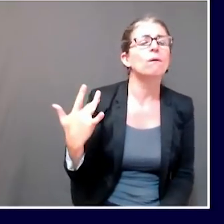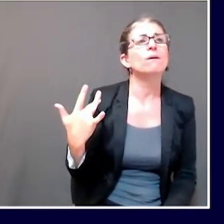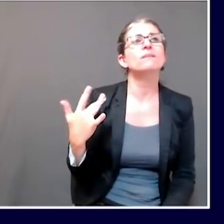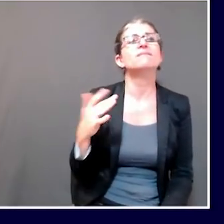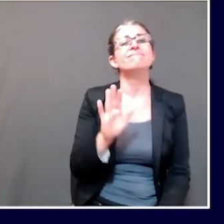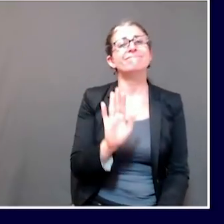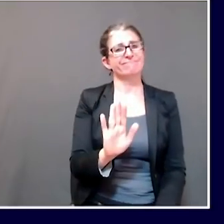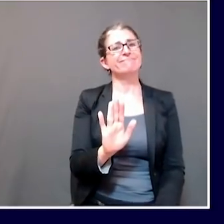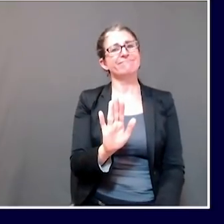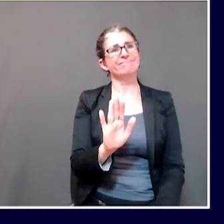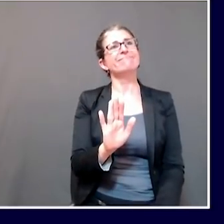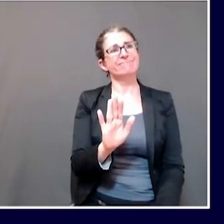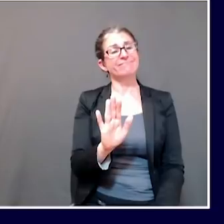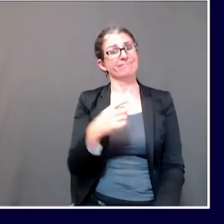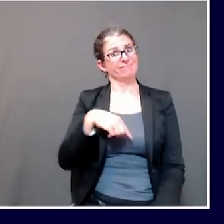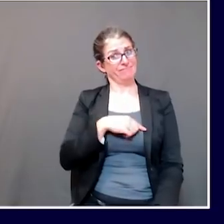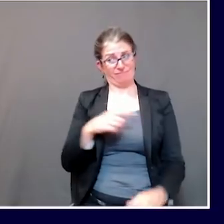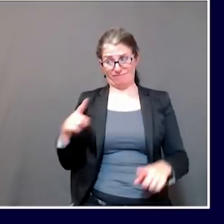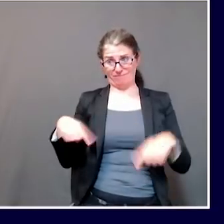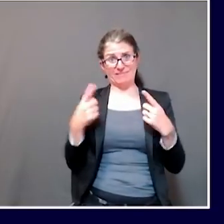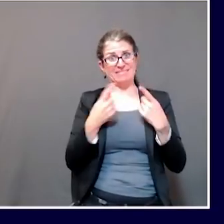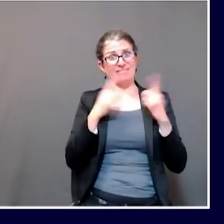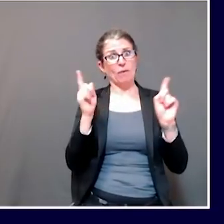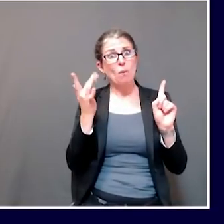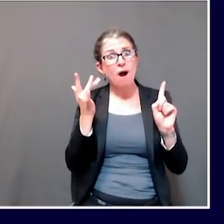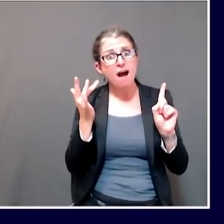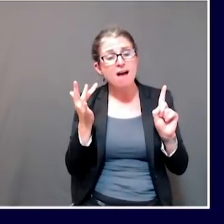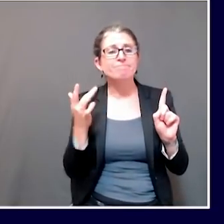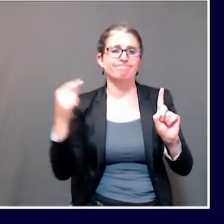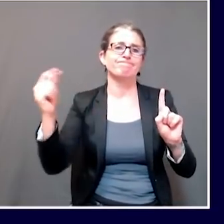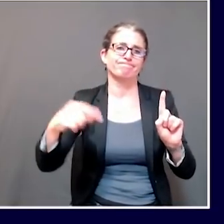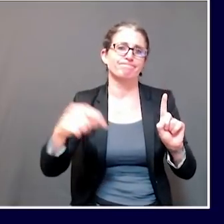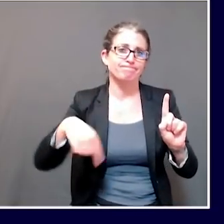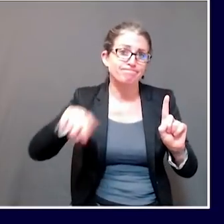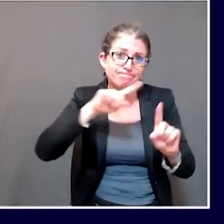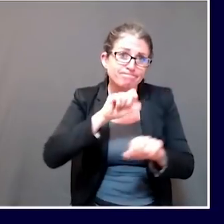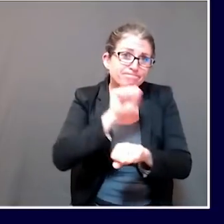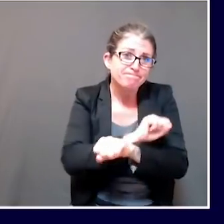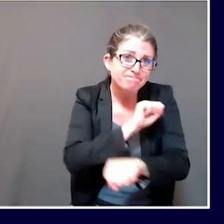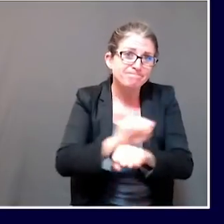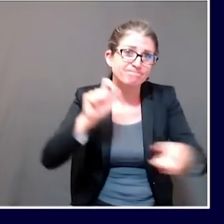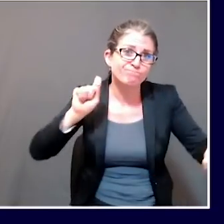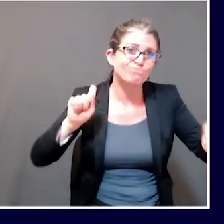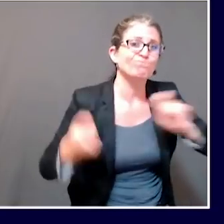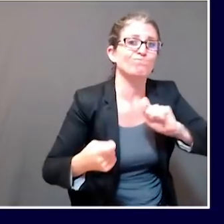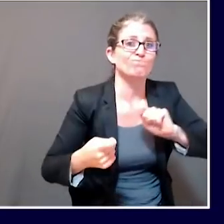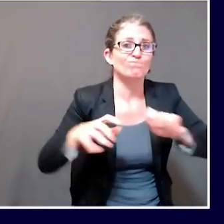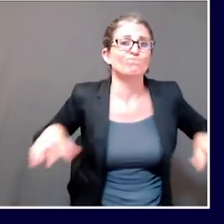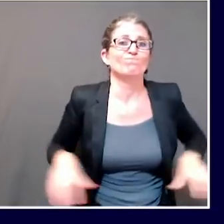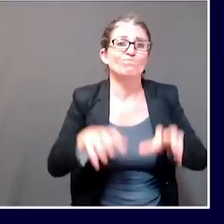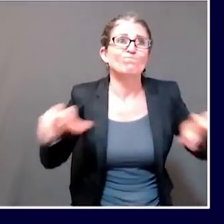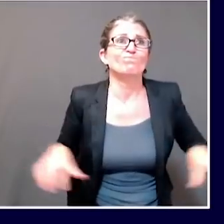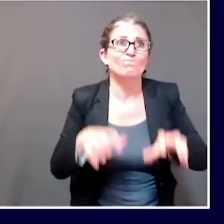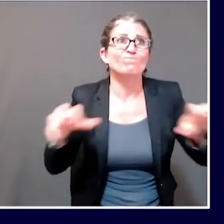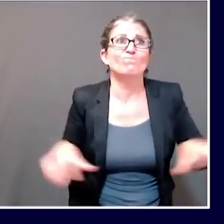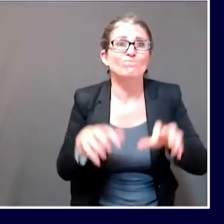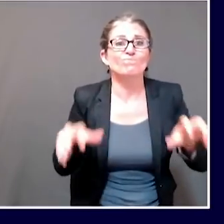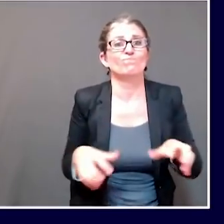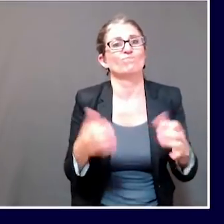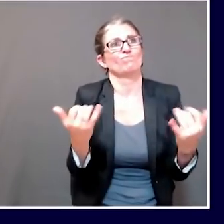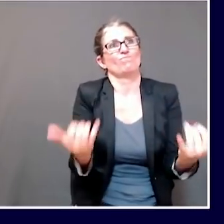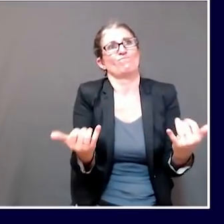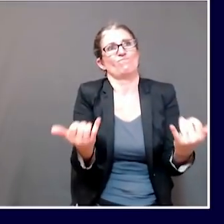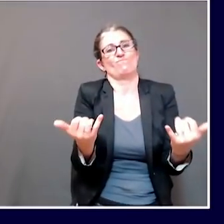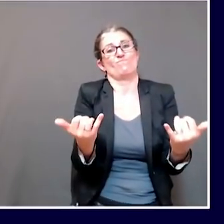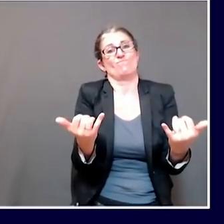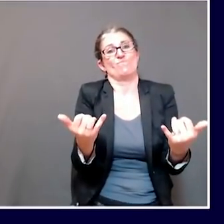to where we are as a state. I say this today because I'd like to take a moment to also discuss